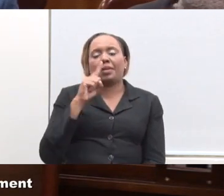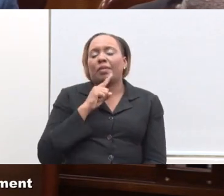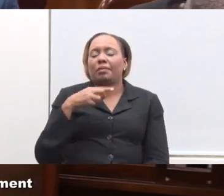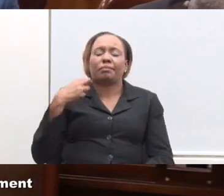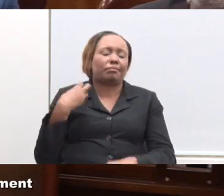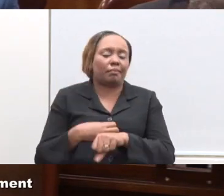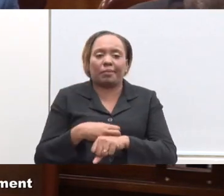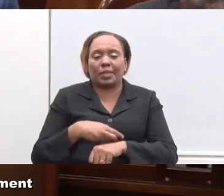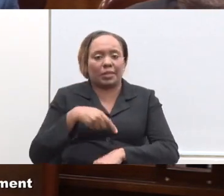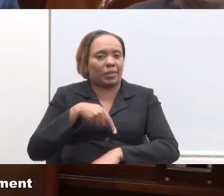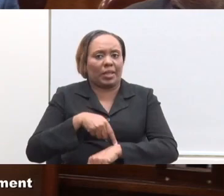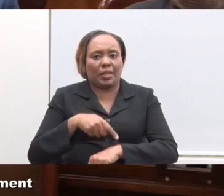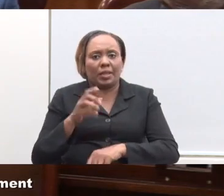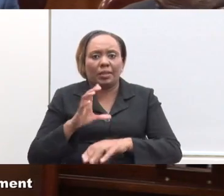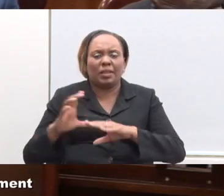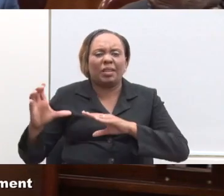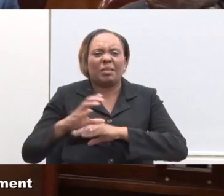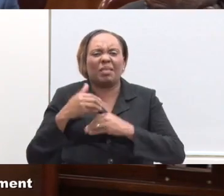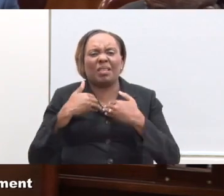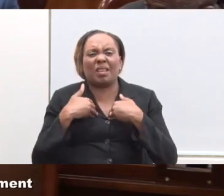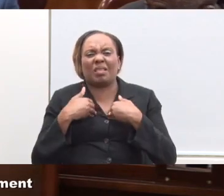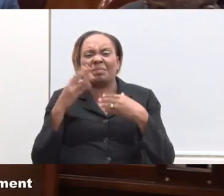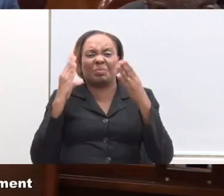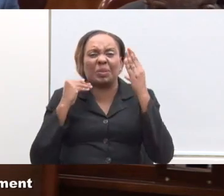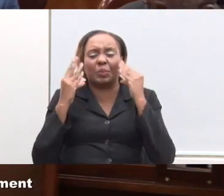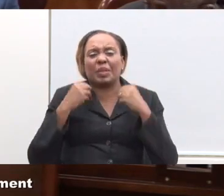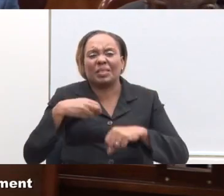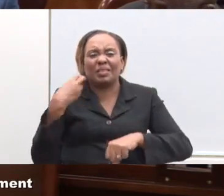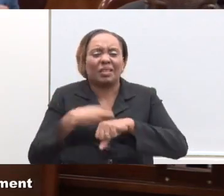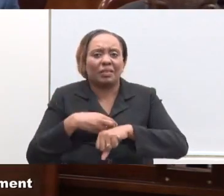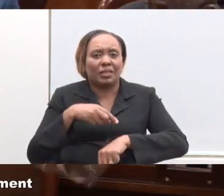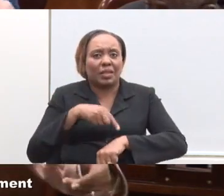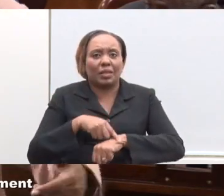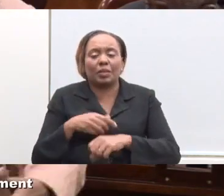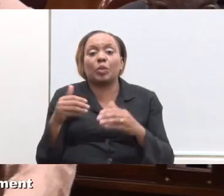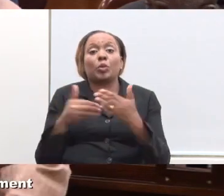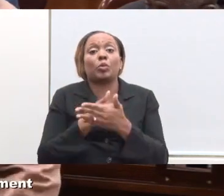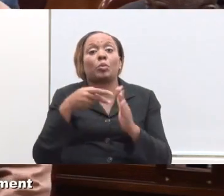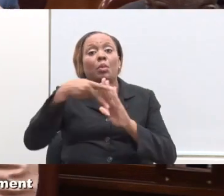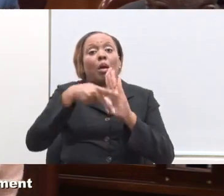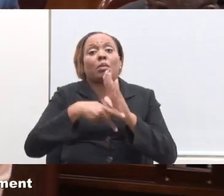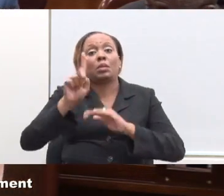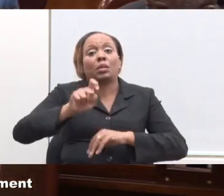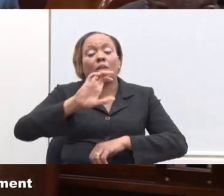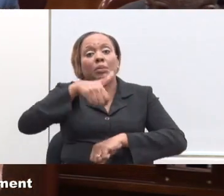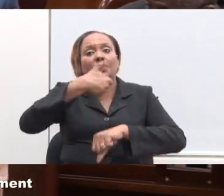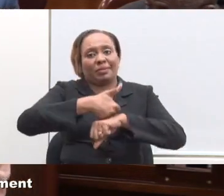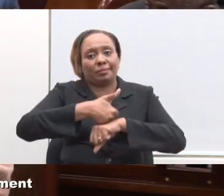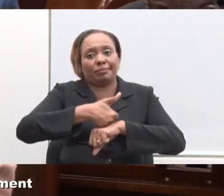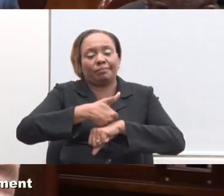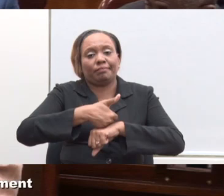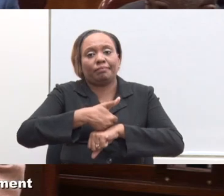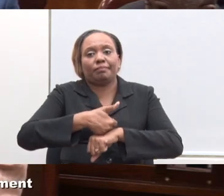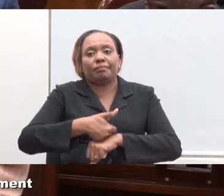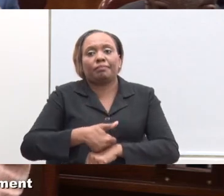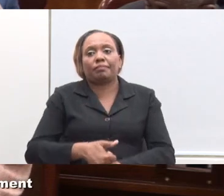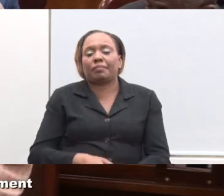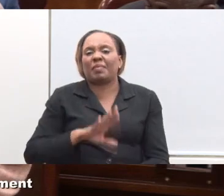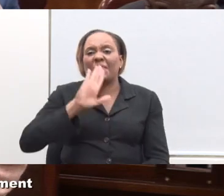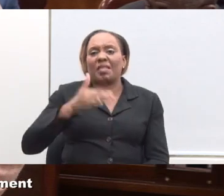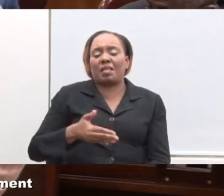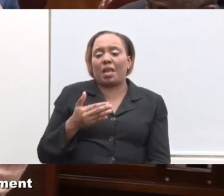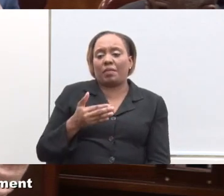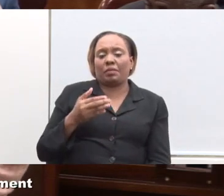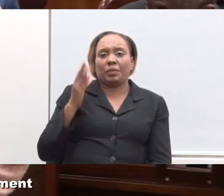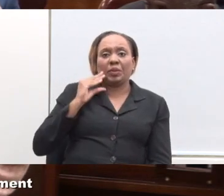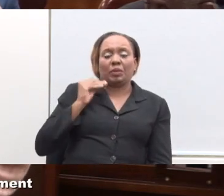difficult moment for the region, and that there is need for new policies that hitherto have not existed,